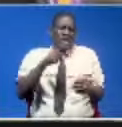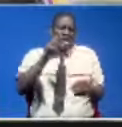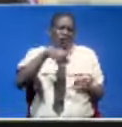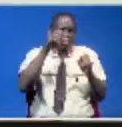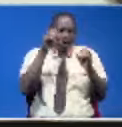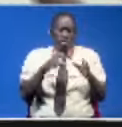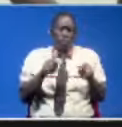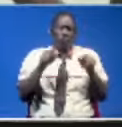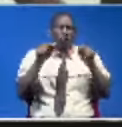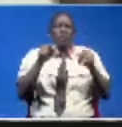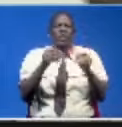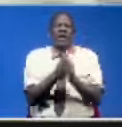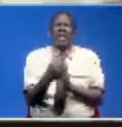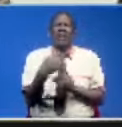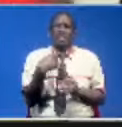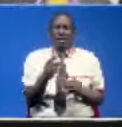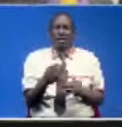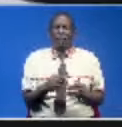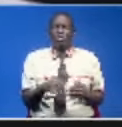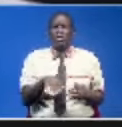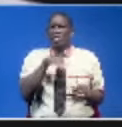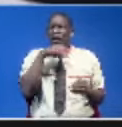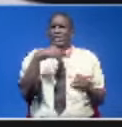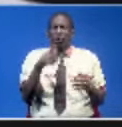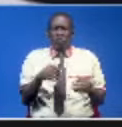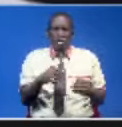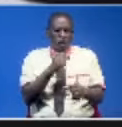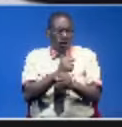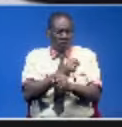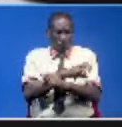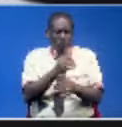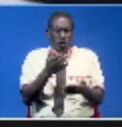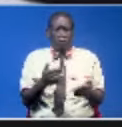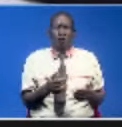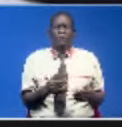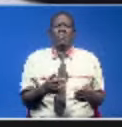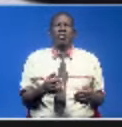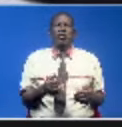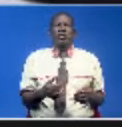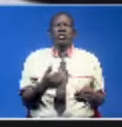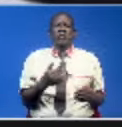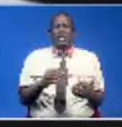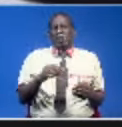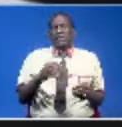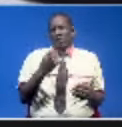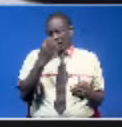accusations and was only being statesmanly. He faced two tough options: